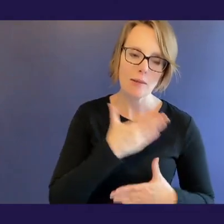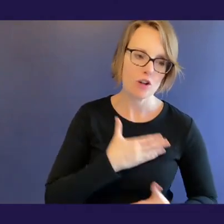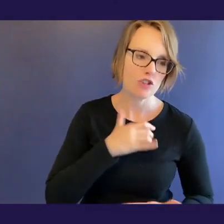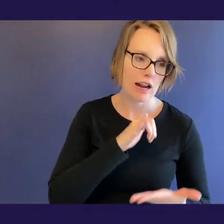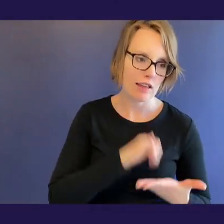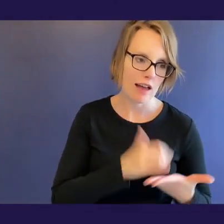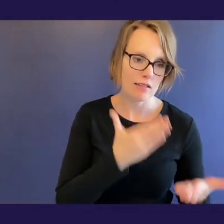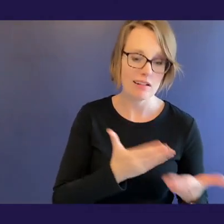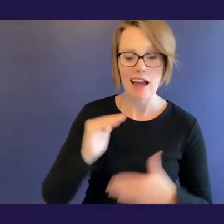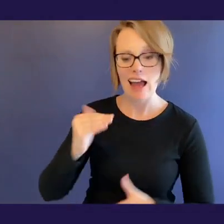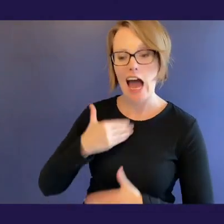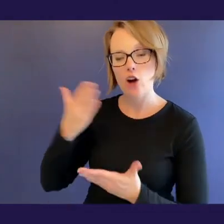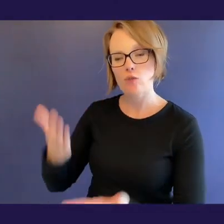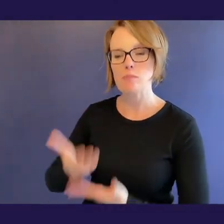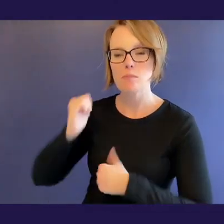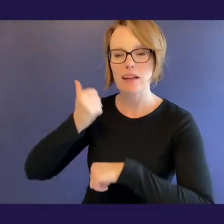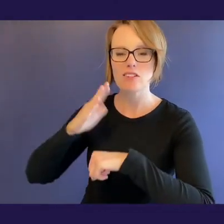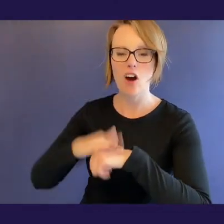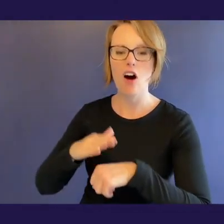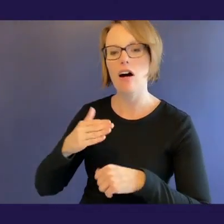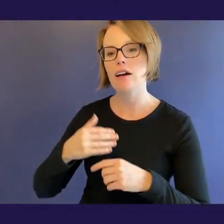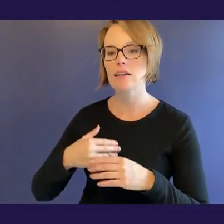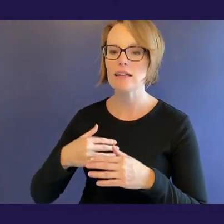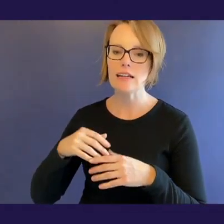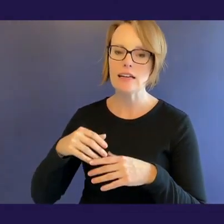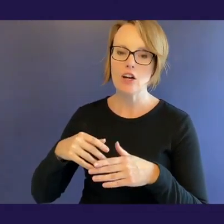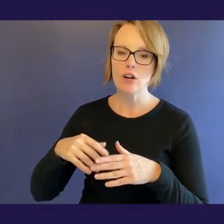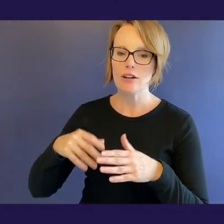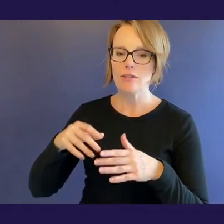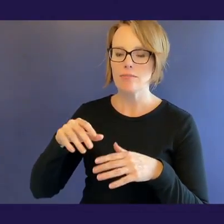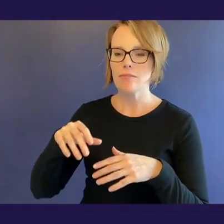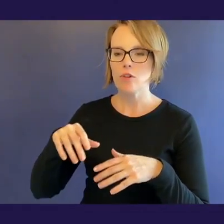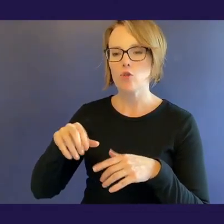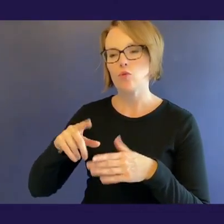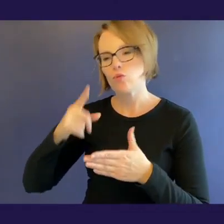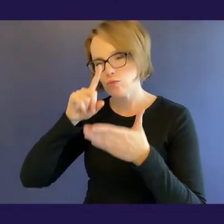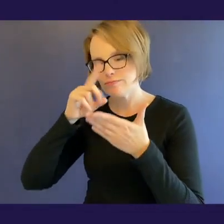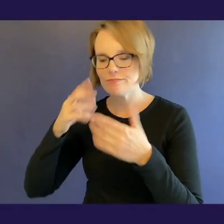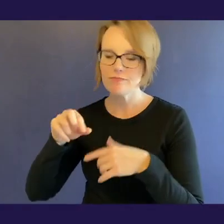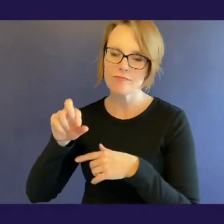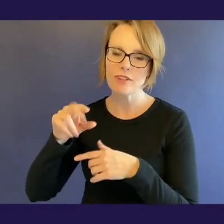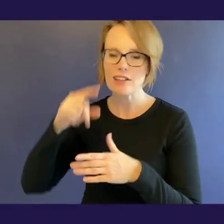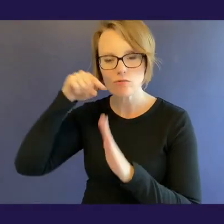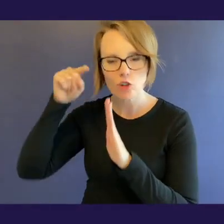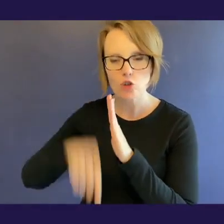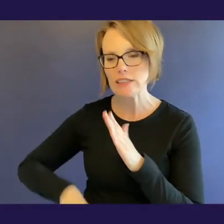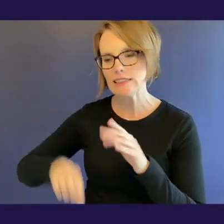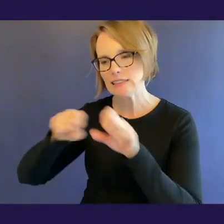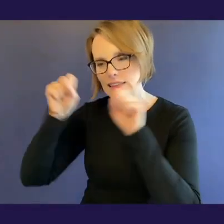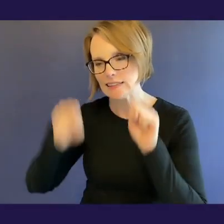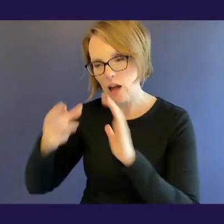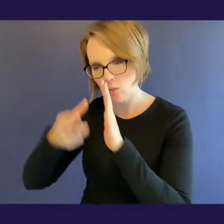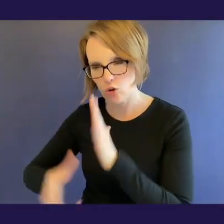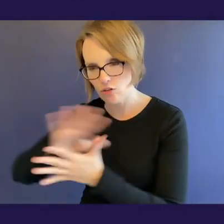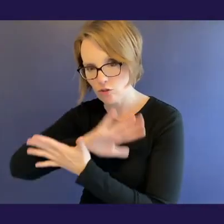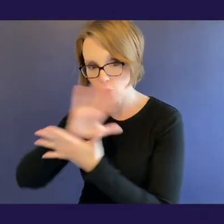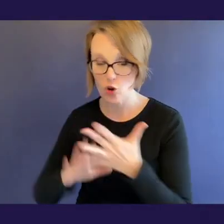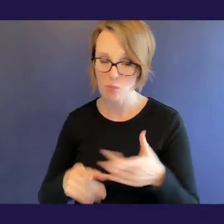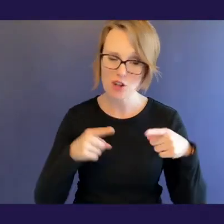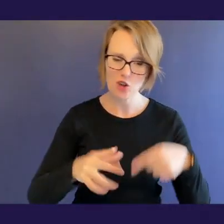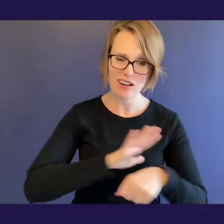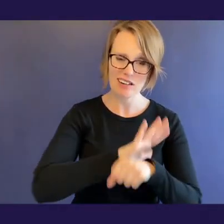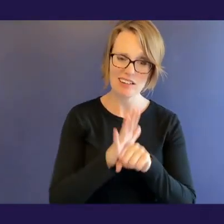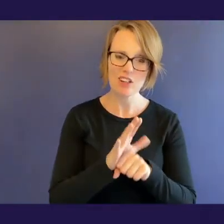They are based on rigorously done systematic reviews, and the velocity and the speed of information in the midst of the pandemic did make